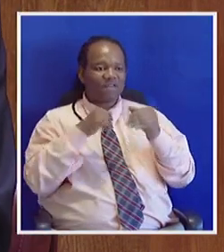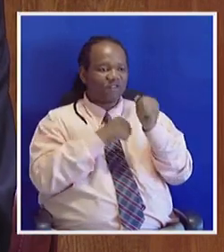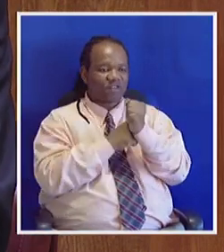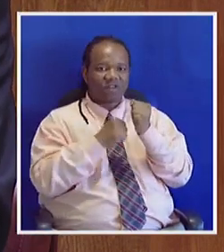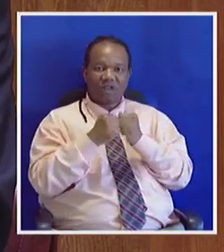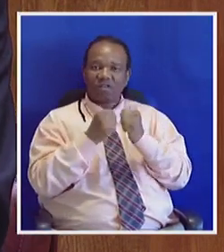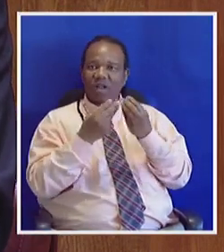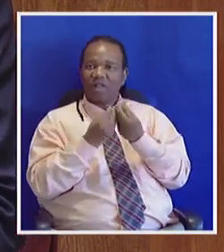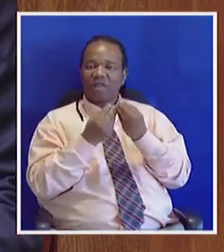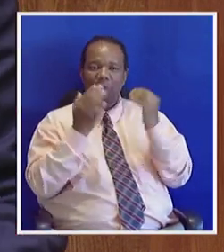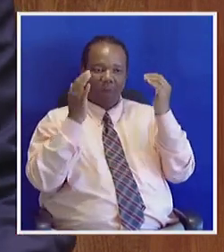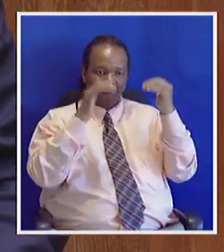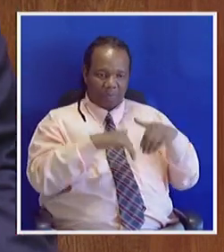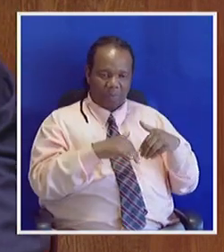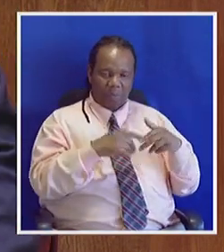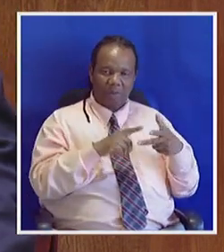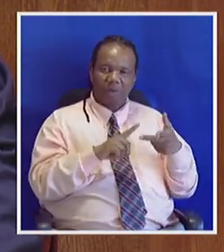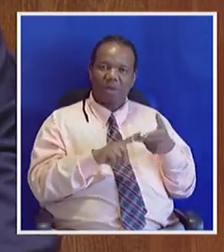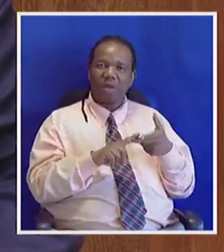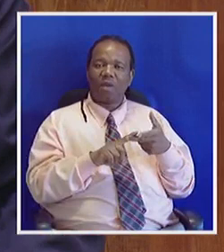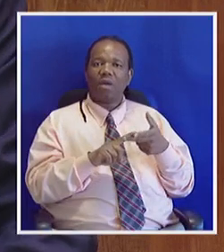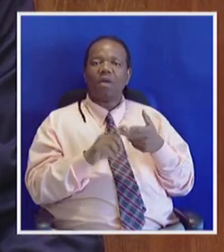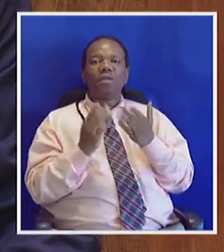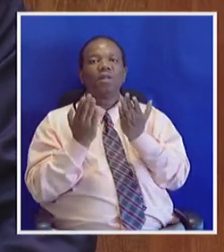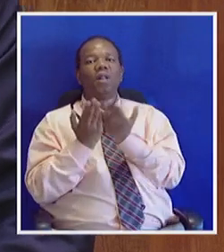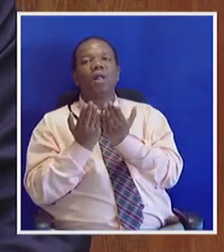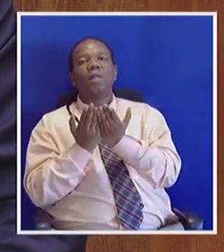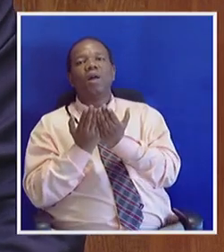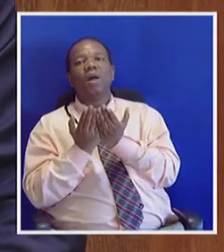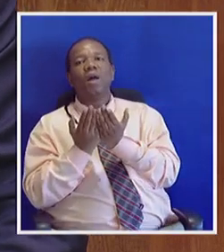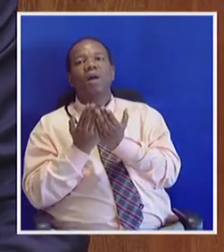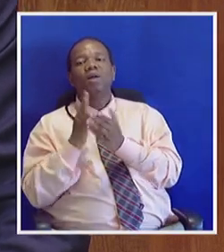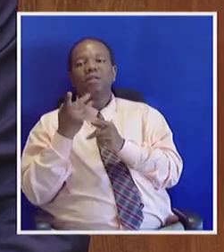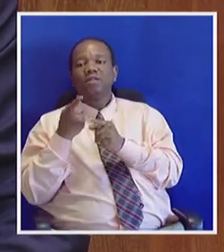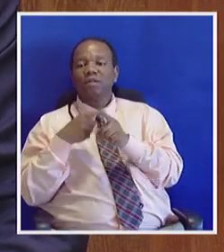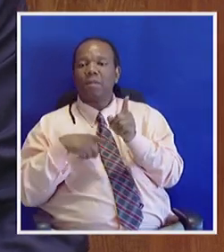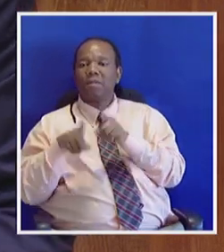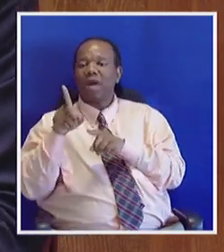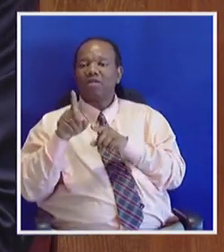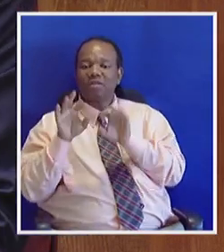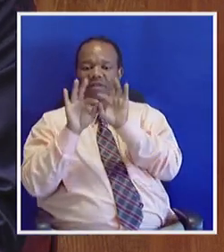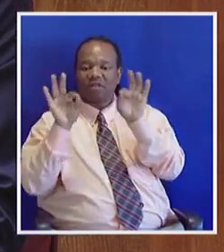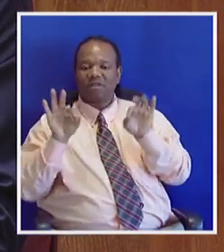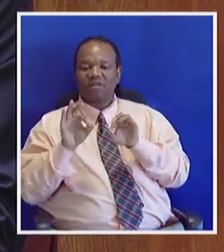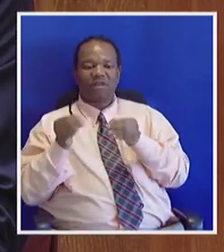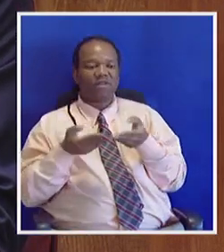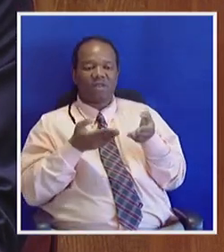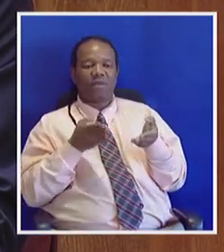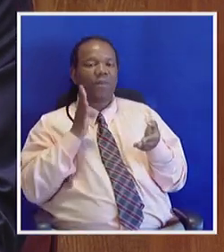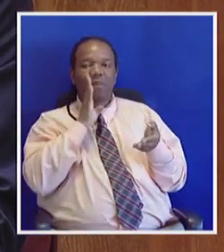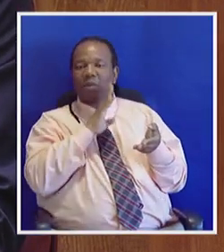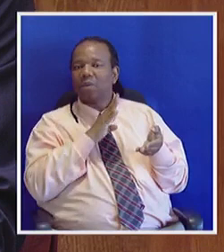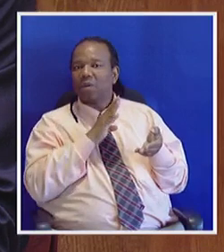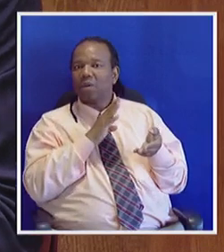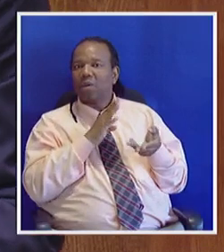collapsing. Learners, they pass their trades, but they do not get certificated, or they do